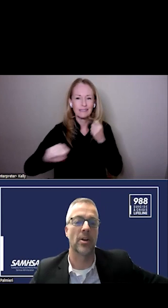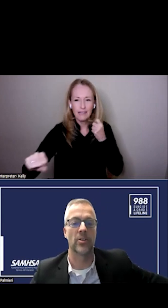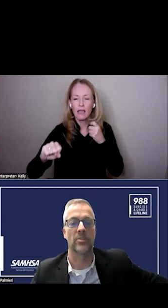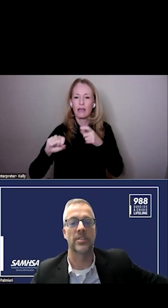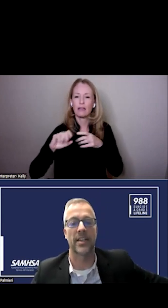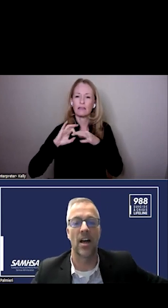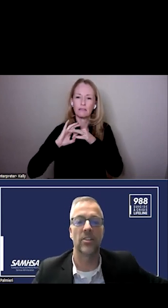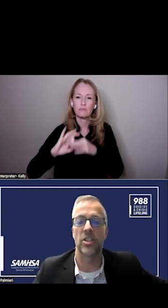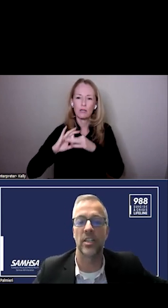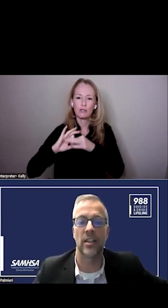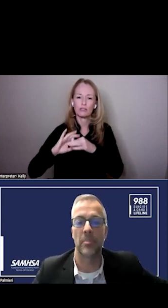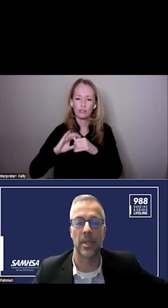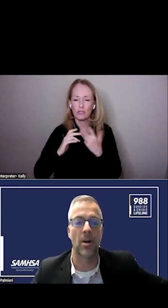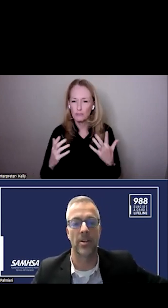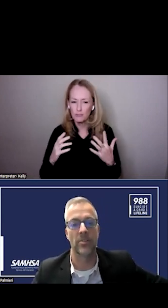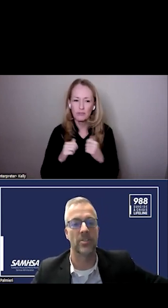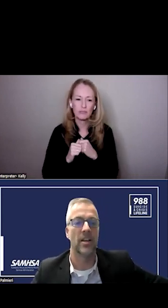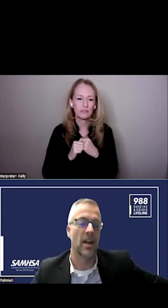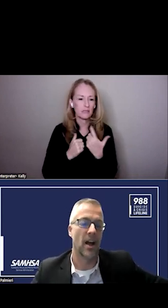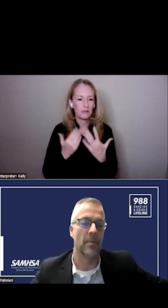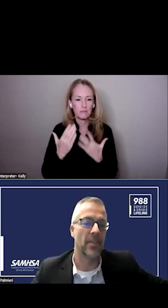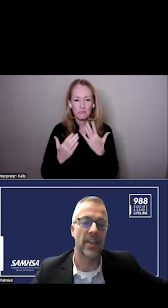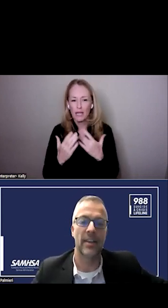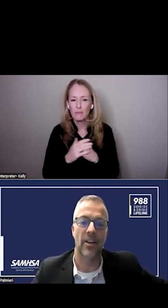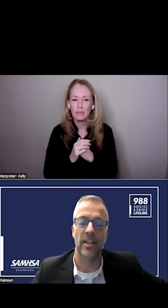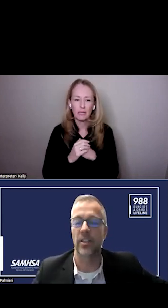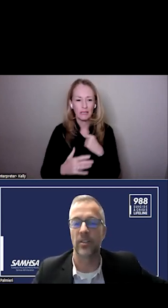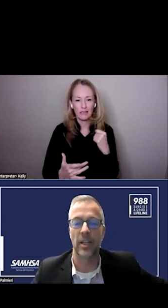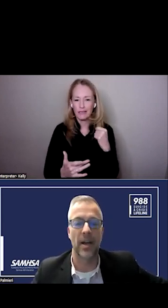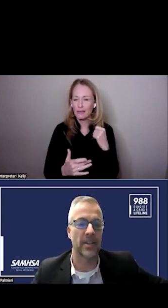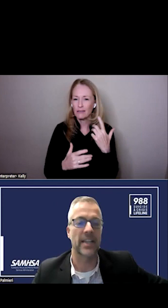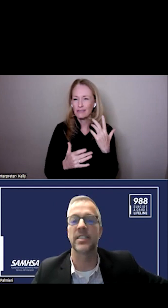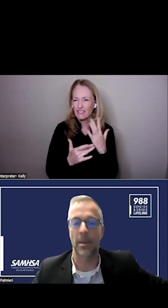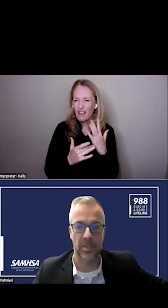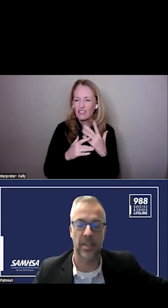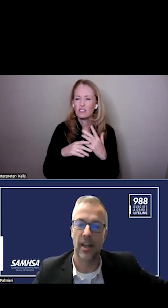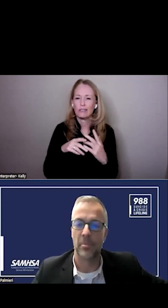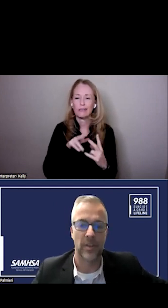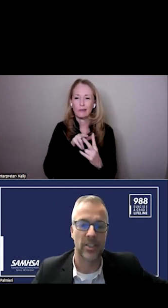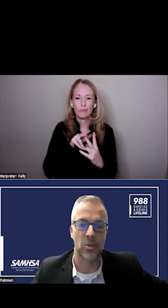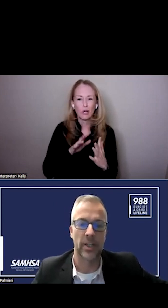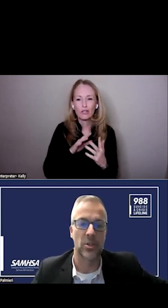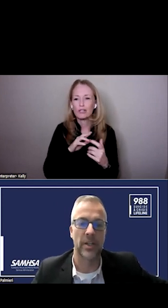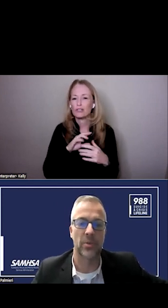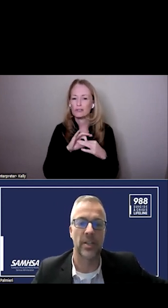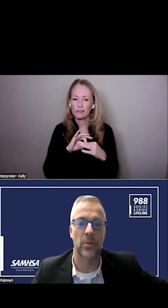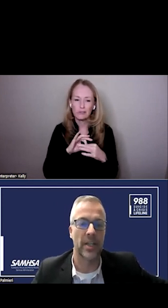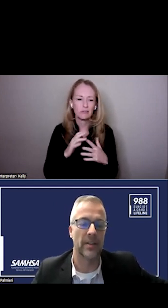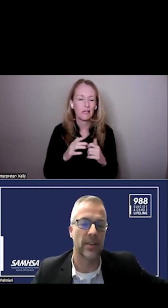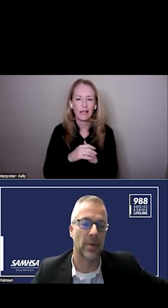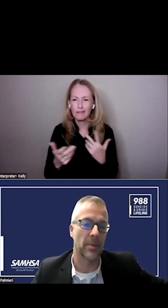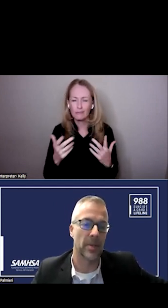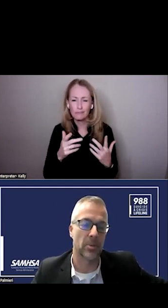payer partners, technology company partners, and thinking very clearly about next steps moving into 2023